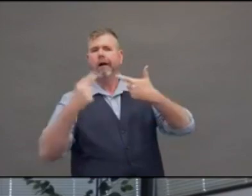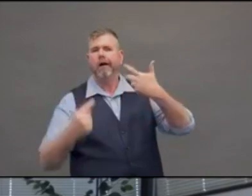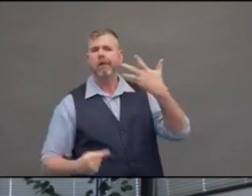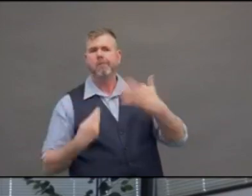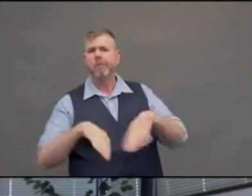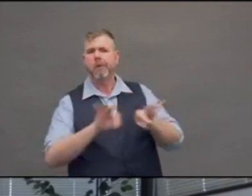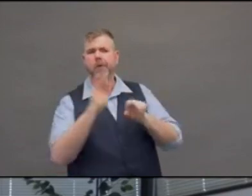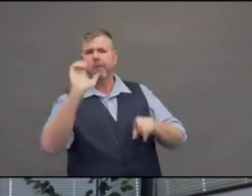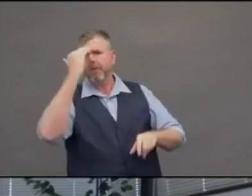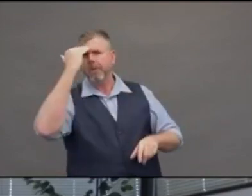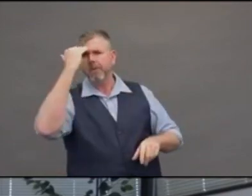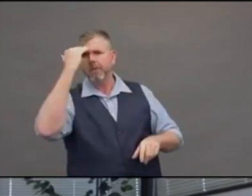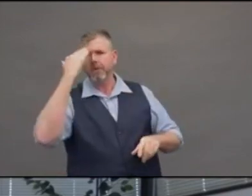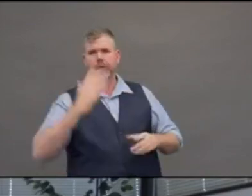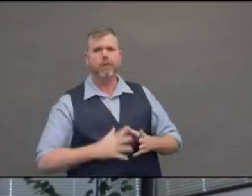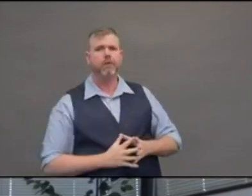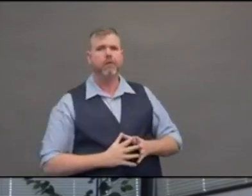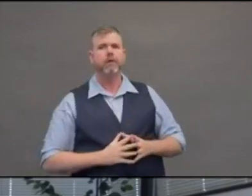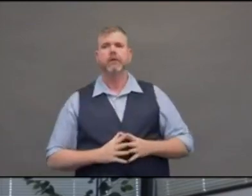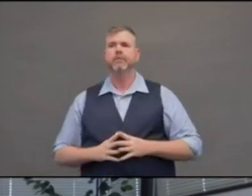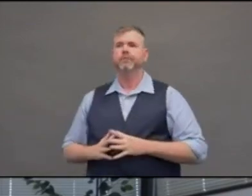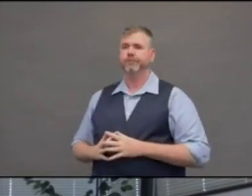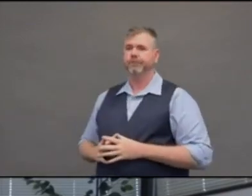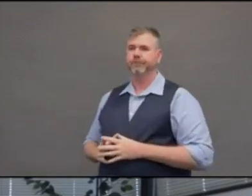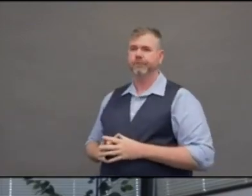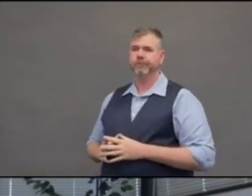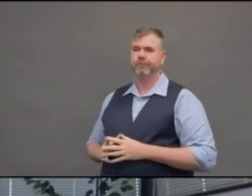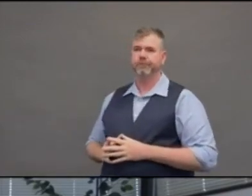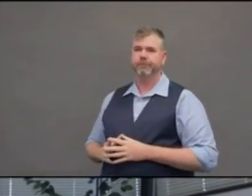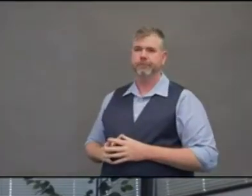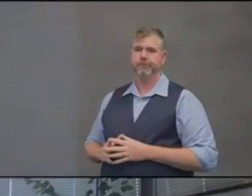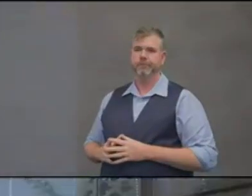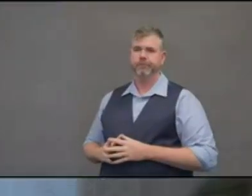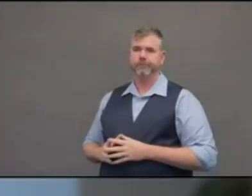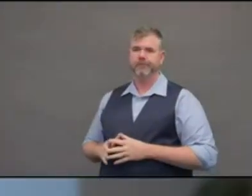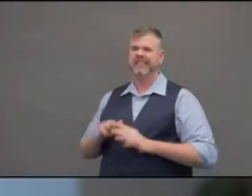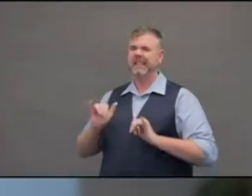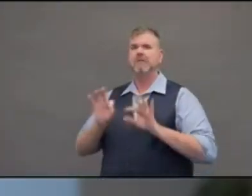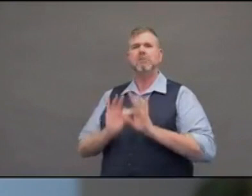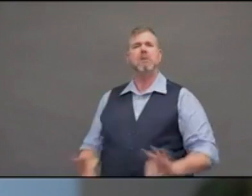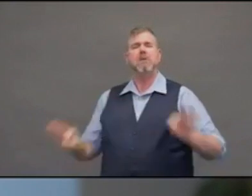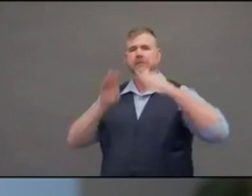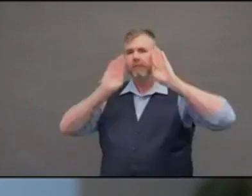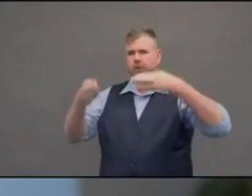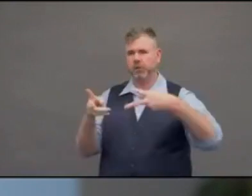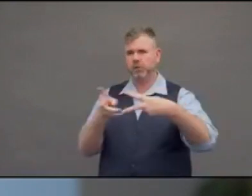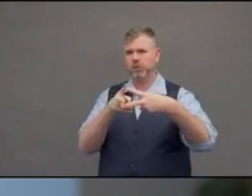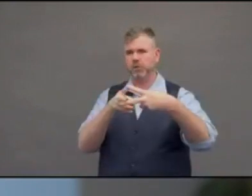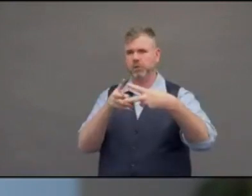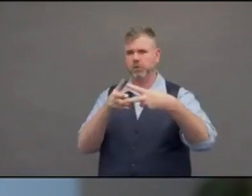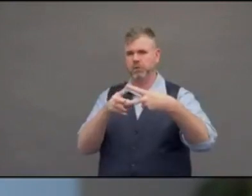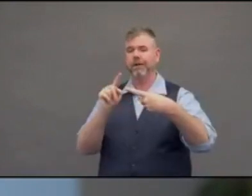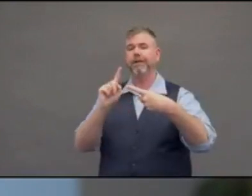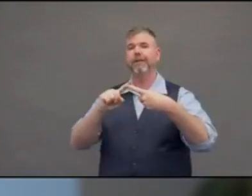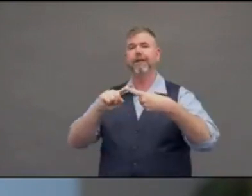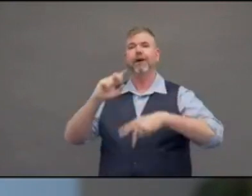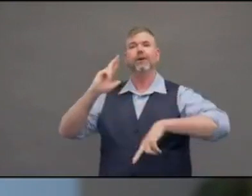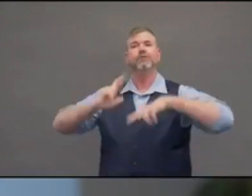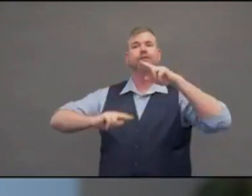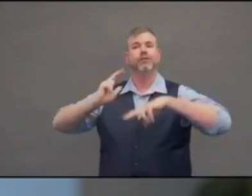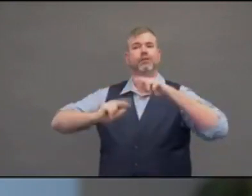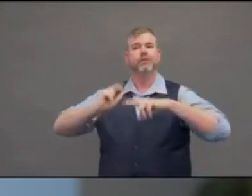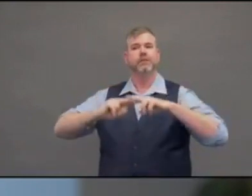gradual easing of the shelter-in-place, and the two major areas for that are construction, so all construction activities